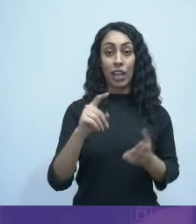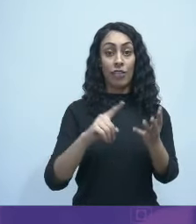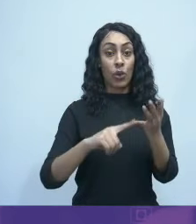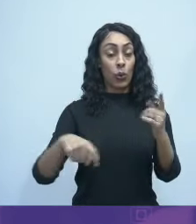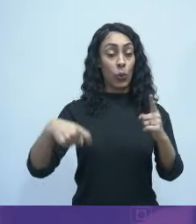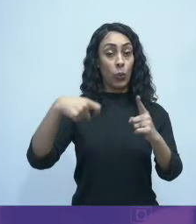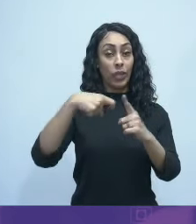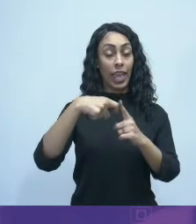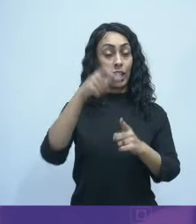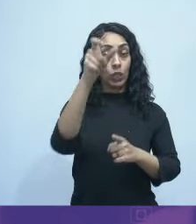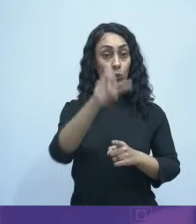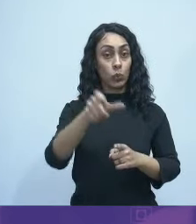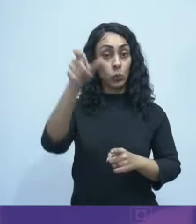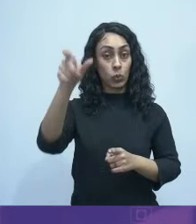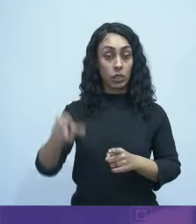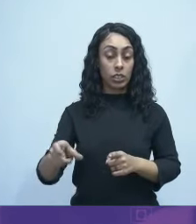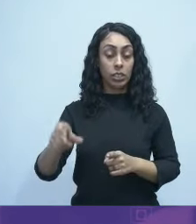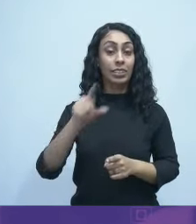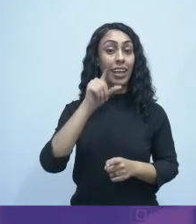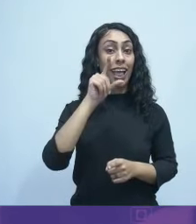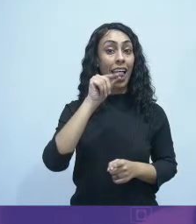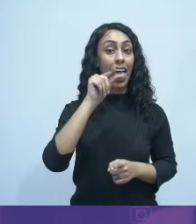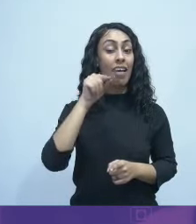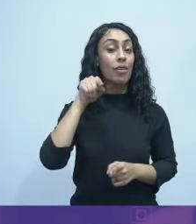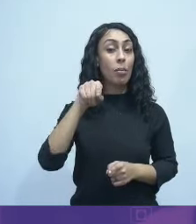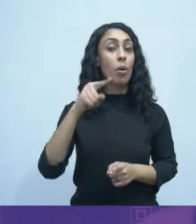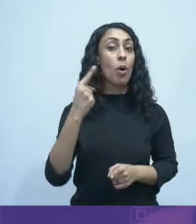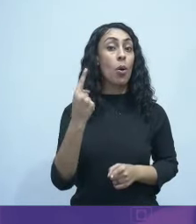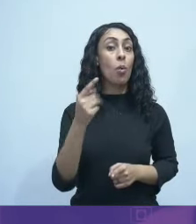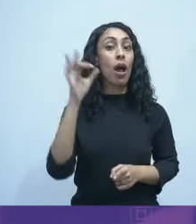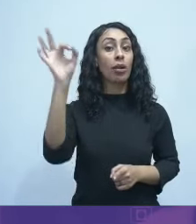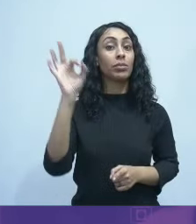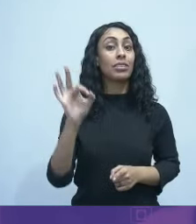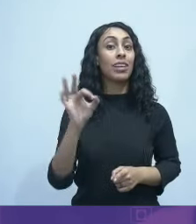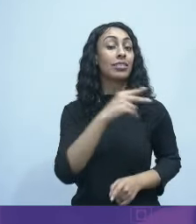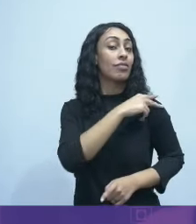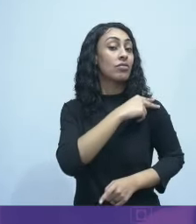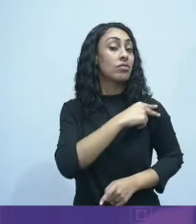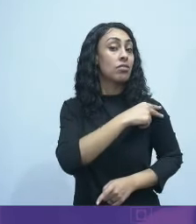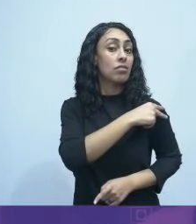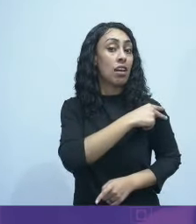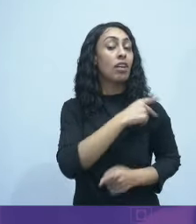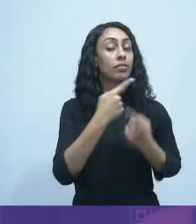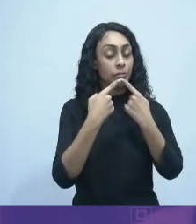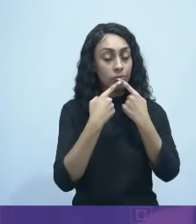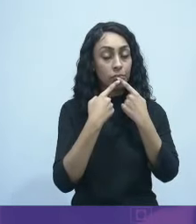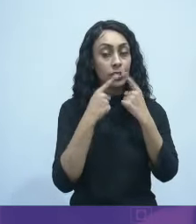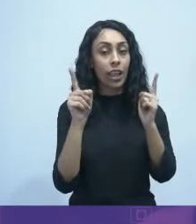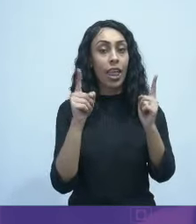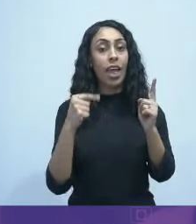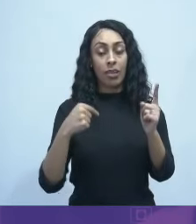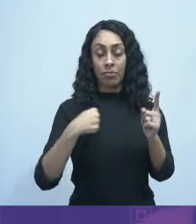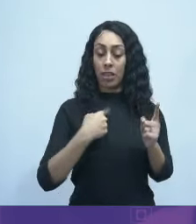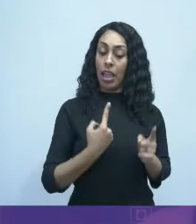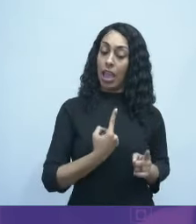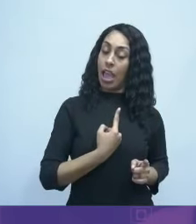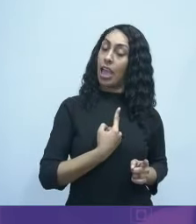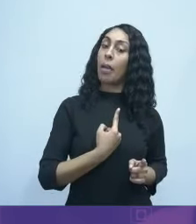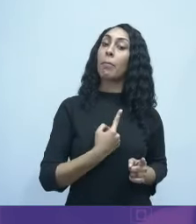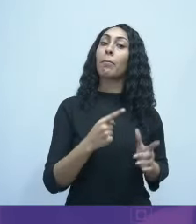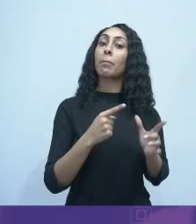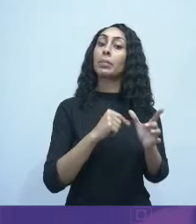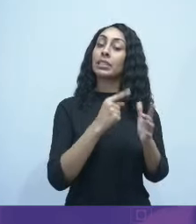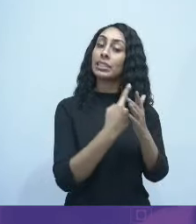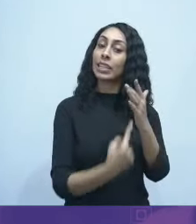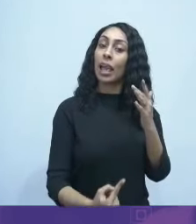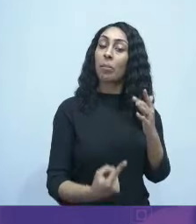UK-based students and 11.1% of staff declaring that they identify as disabled